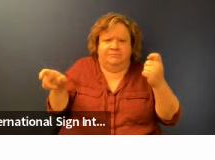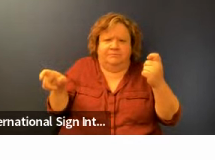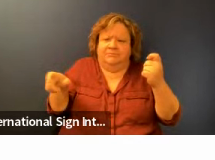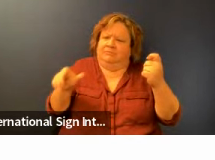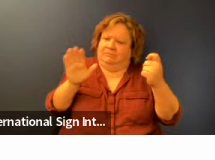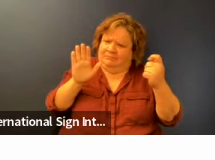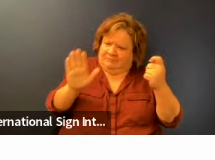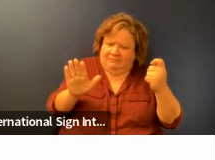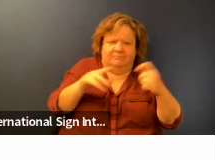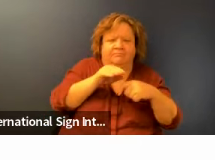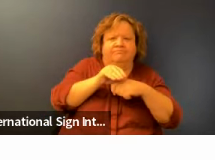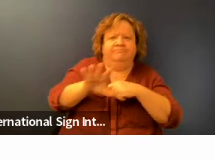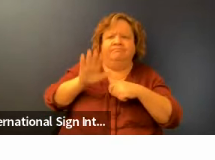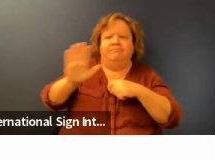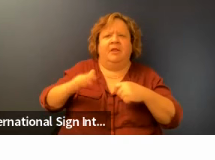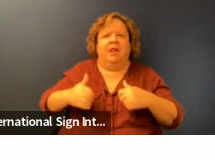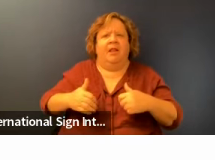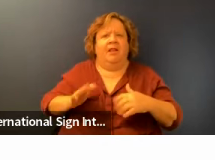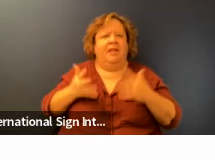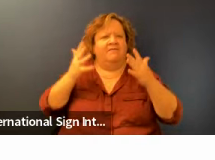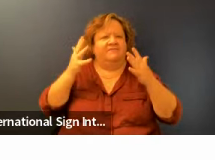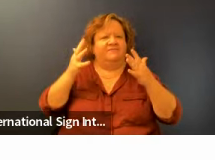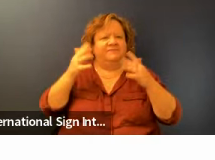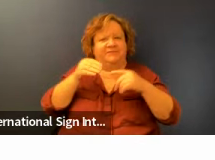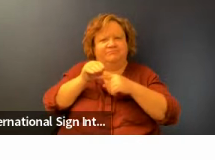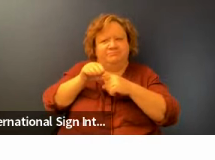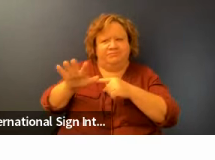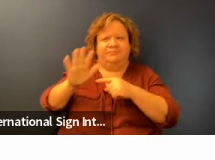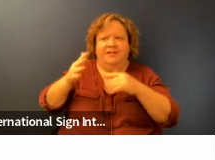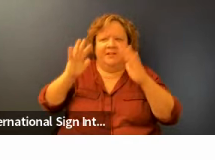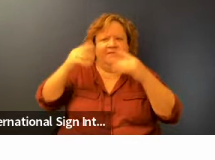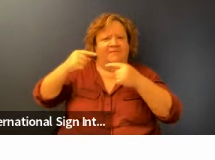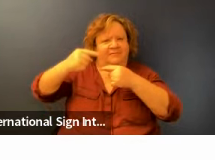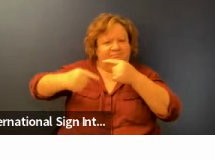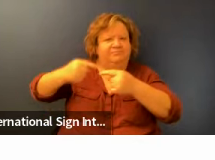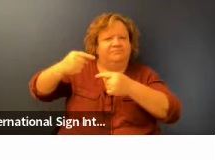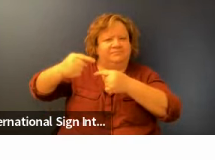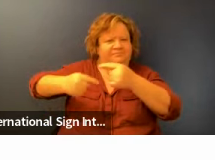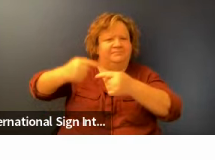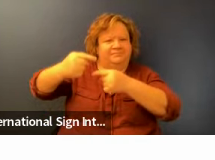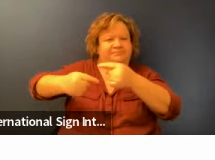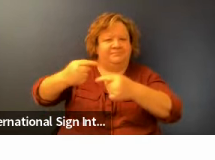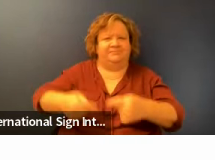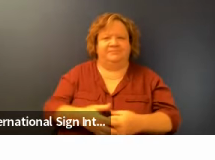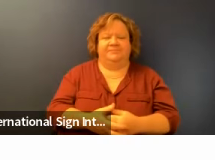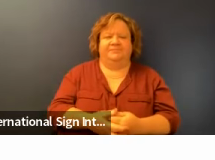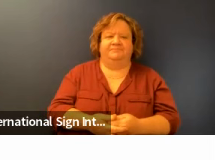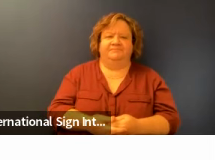especially in sub-Saharan African countries, age dependency.